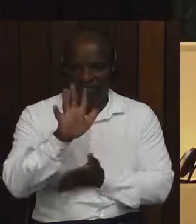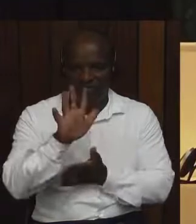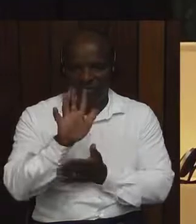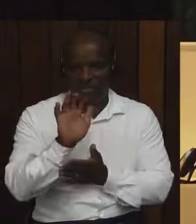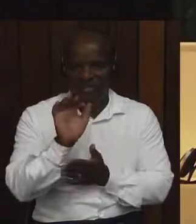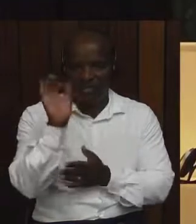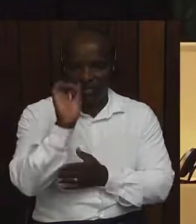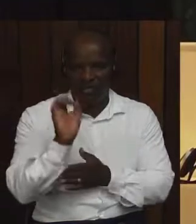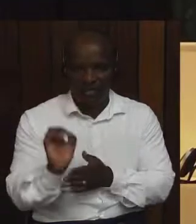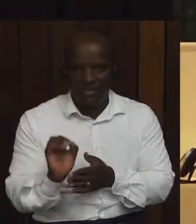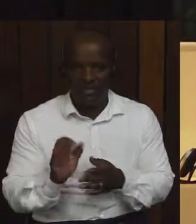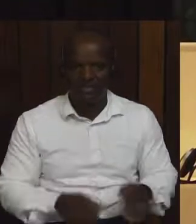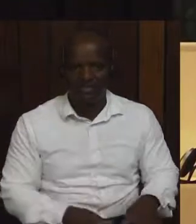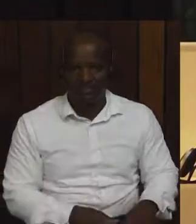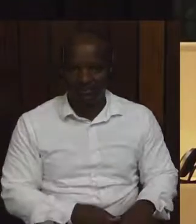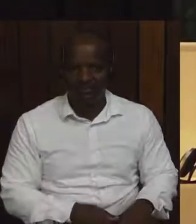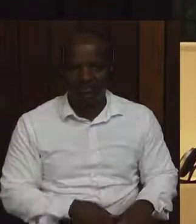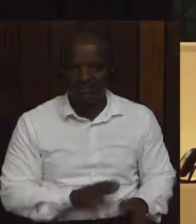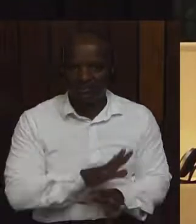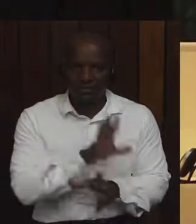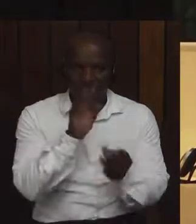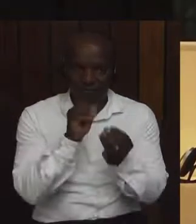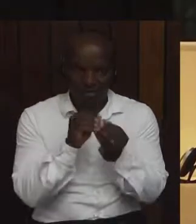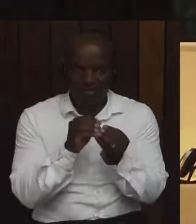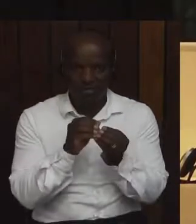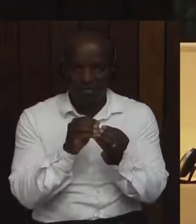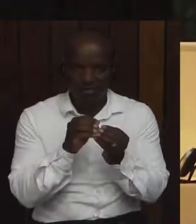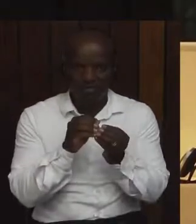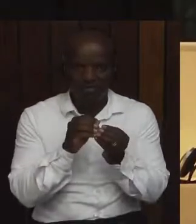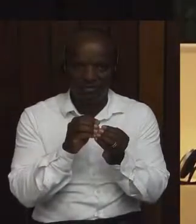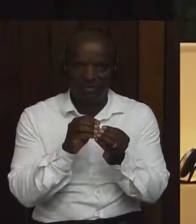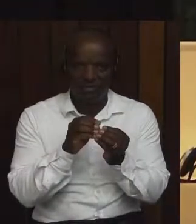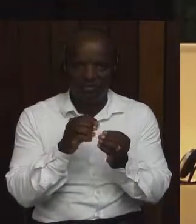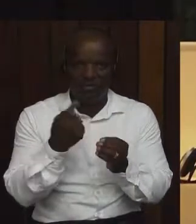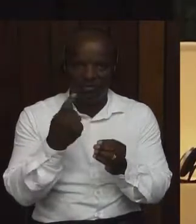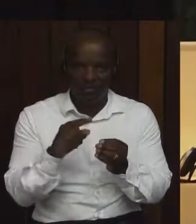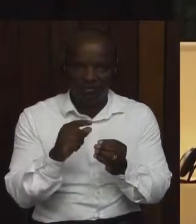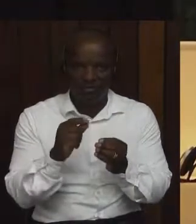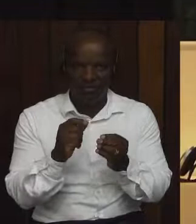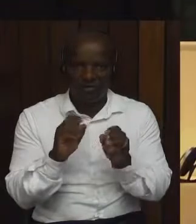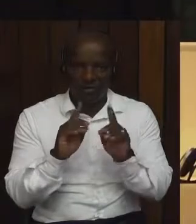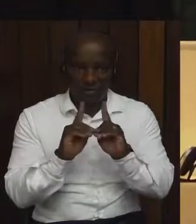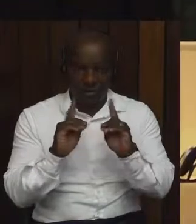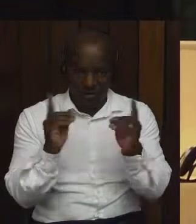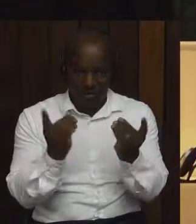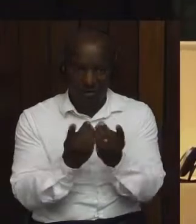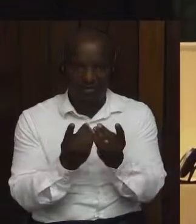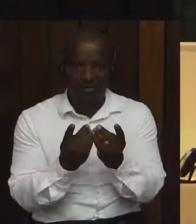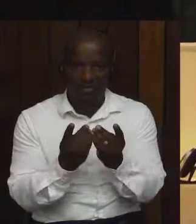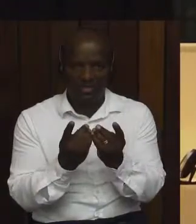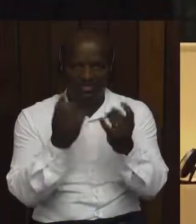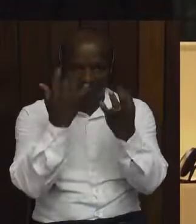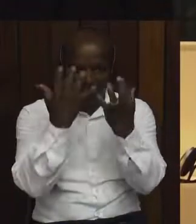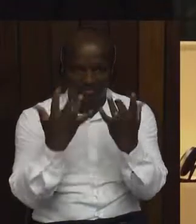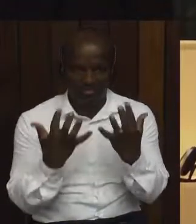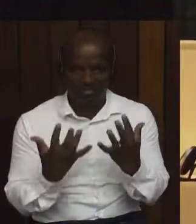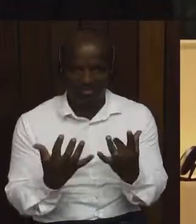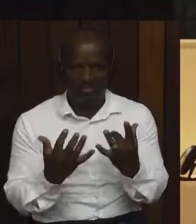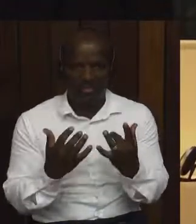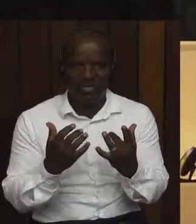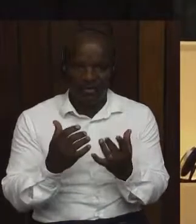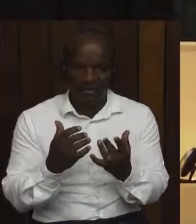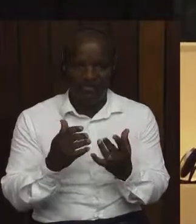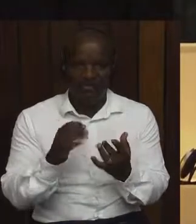As I've already indicated, in overall, the budget for the department was reduced